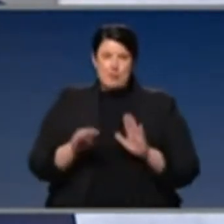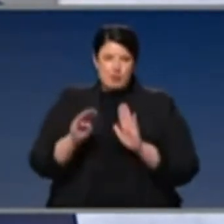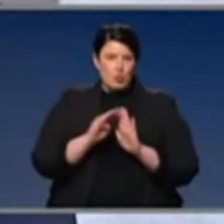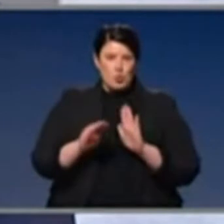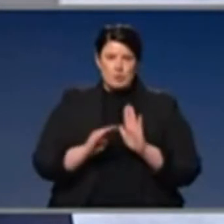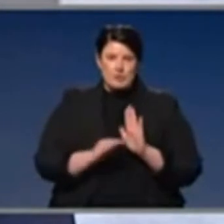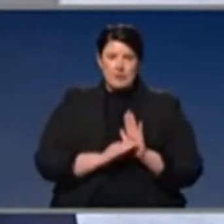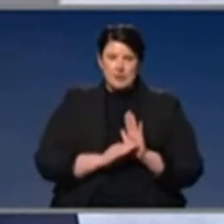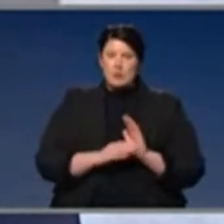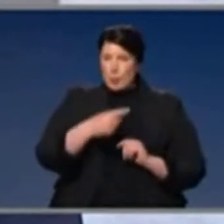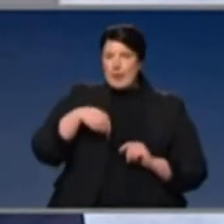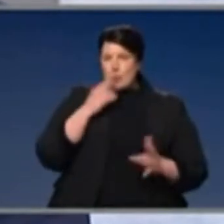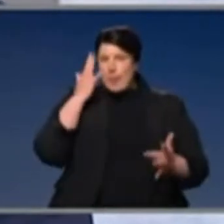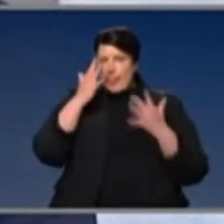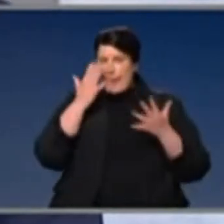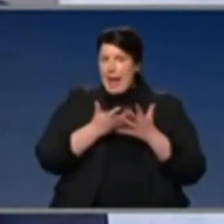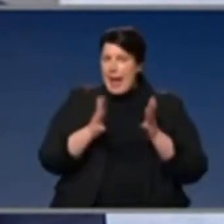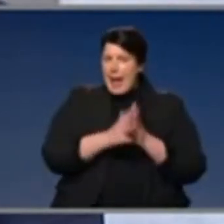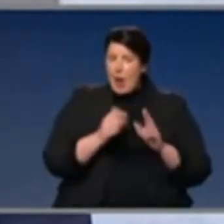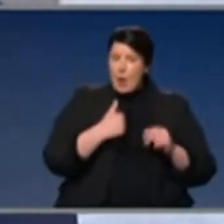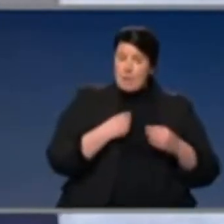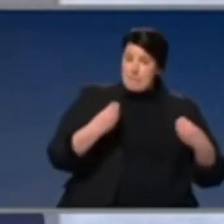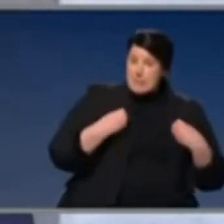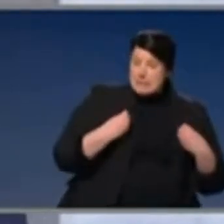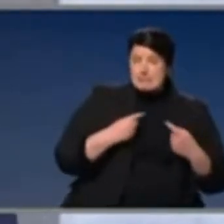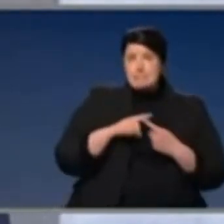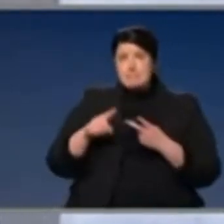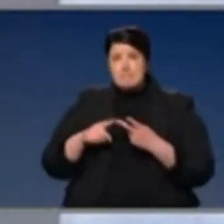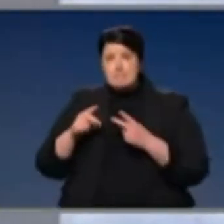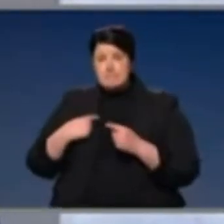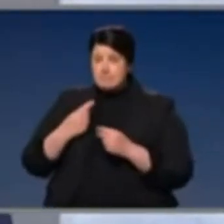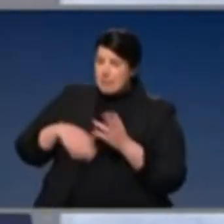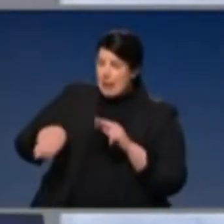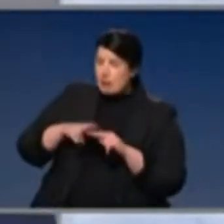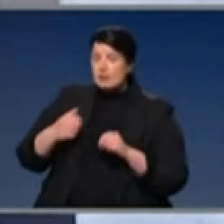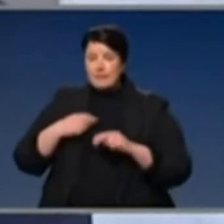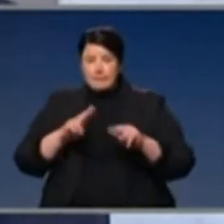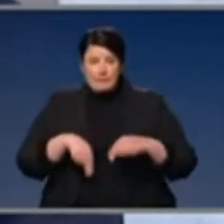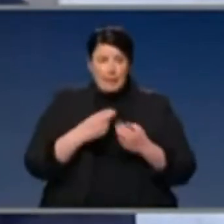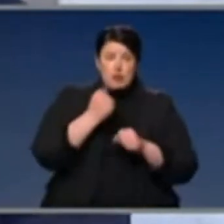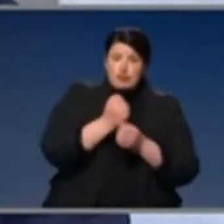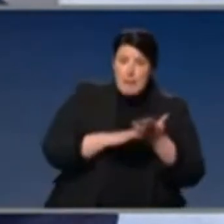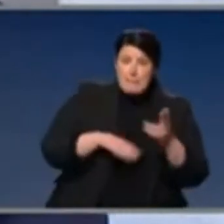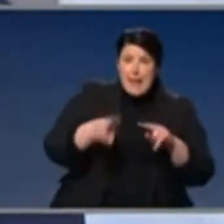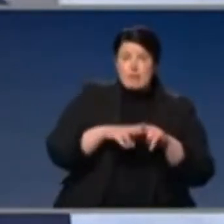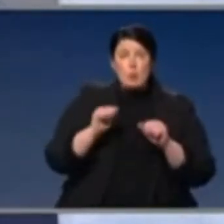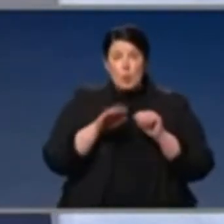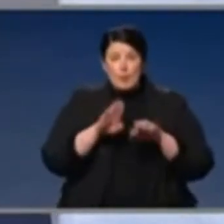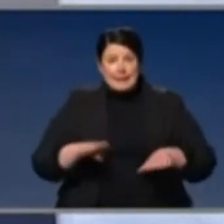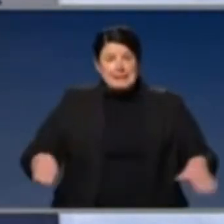is a message for each of us individually, as business owners or as individuals, as parents, as grandparents or